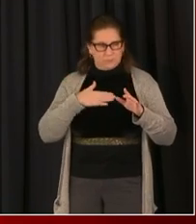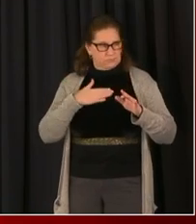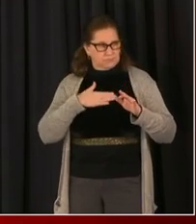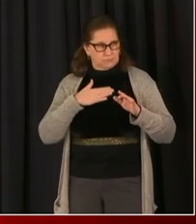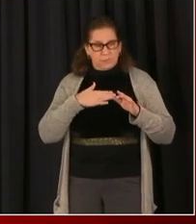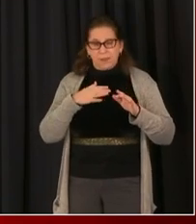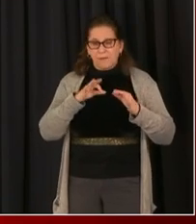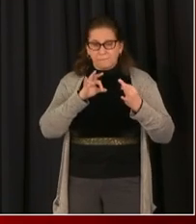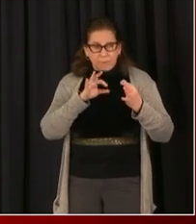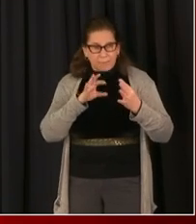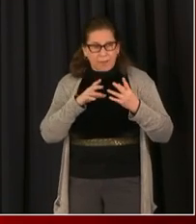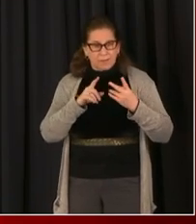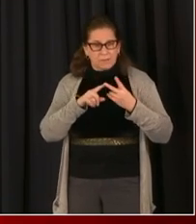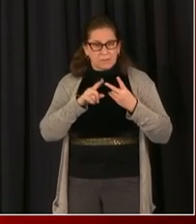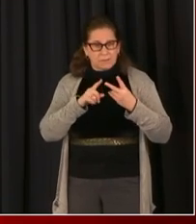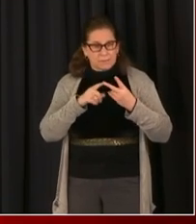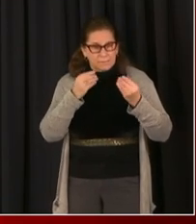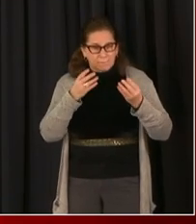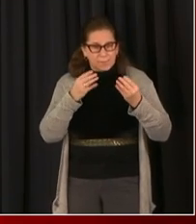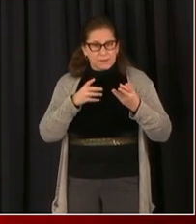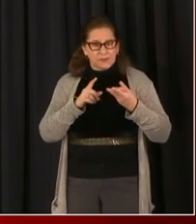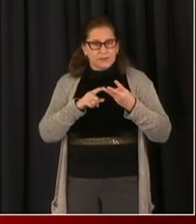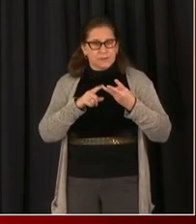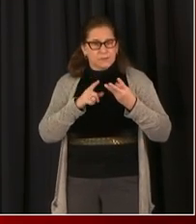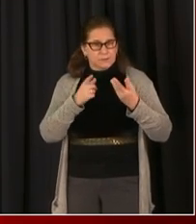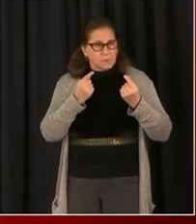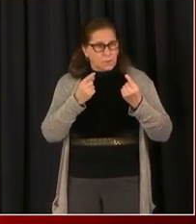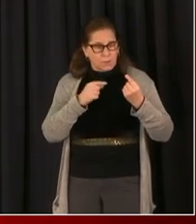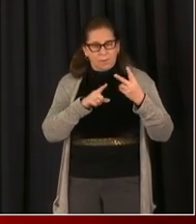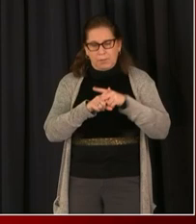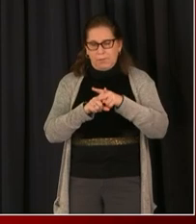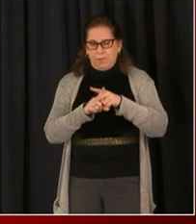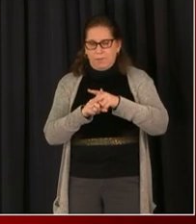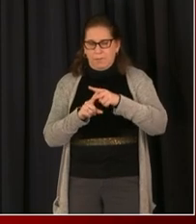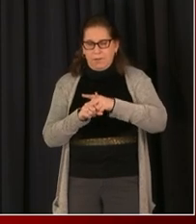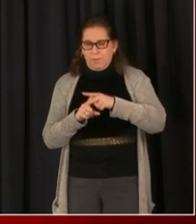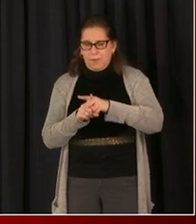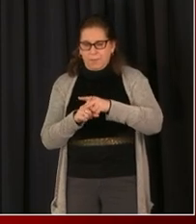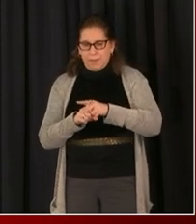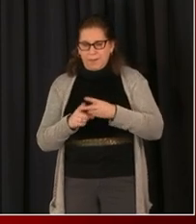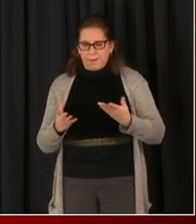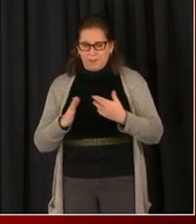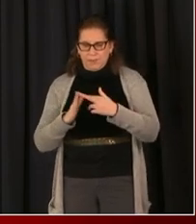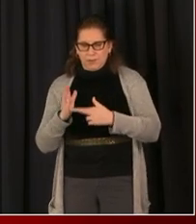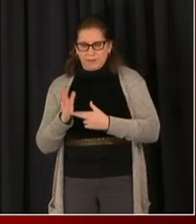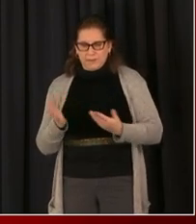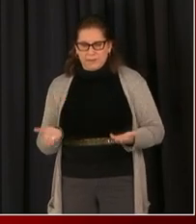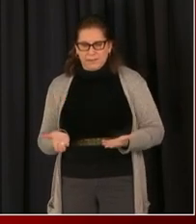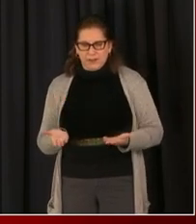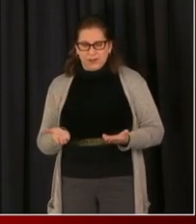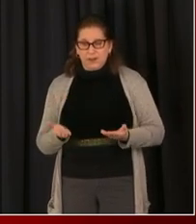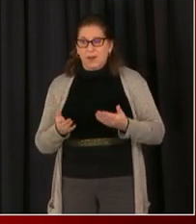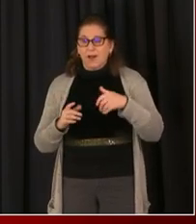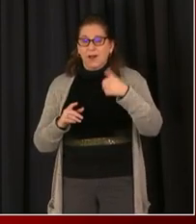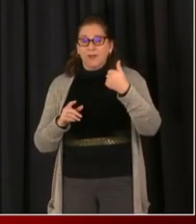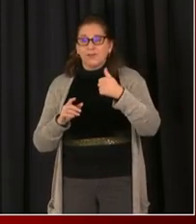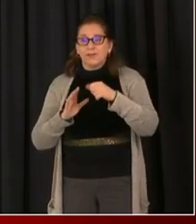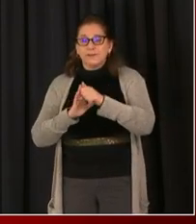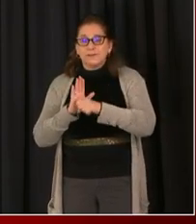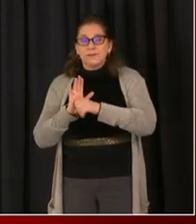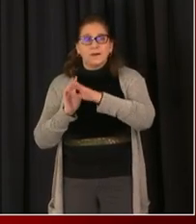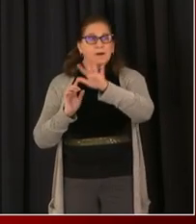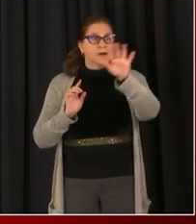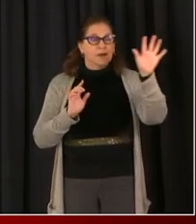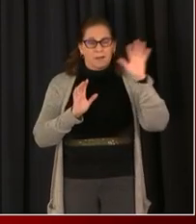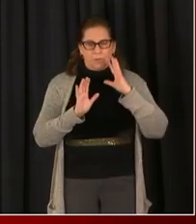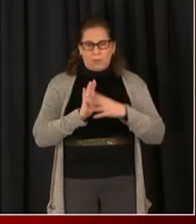people send me emails after those conversations and say, we're going to copy that. And my perspective, and I